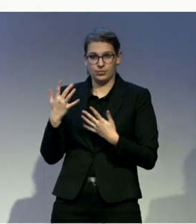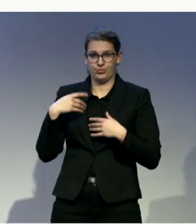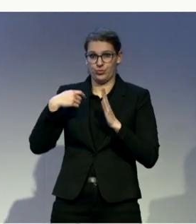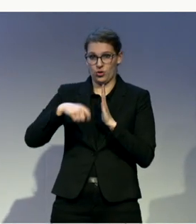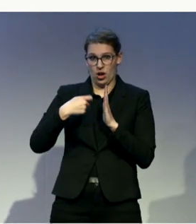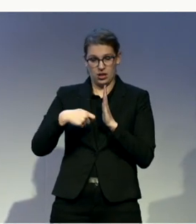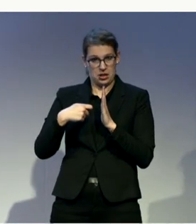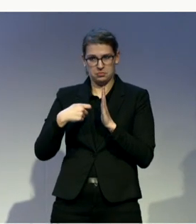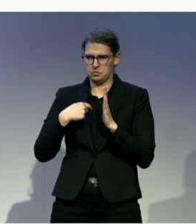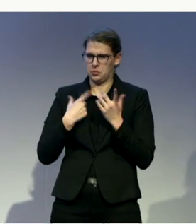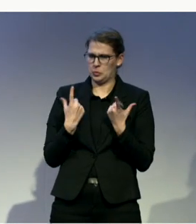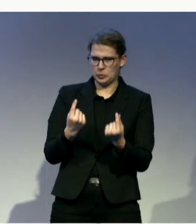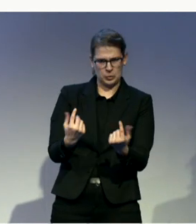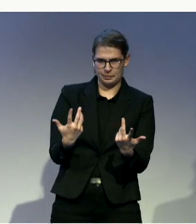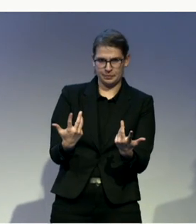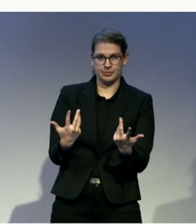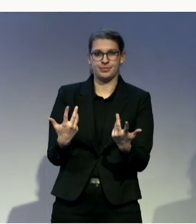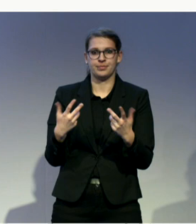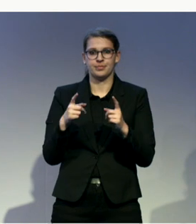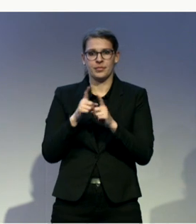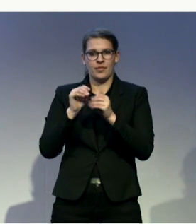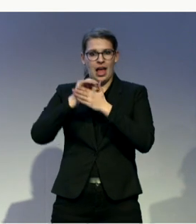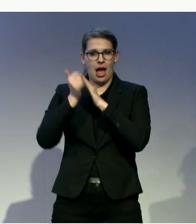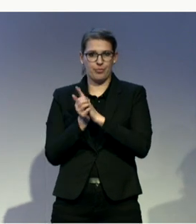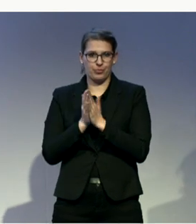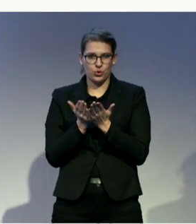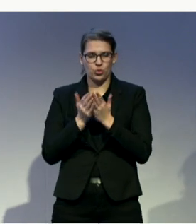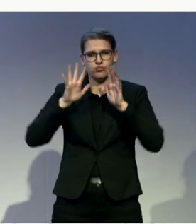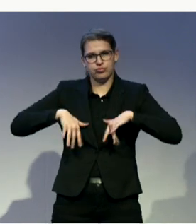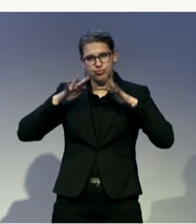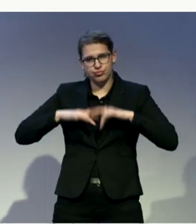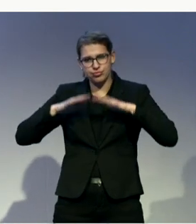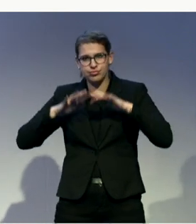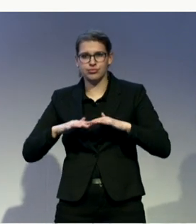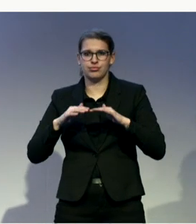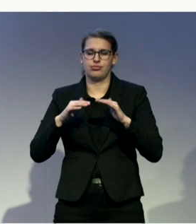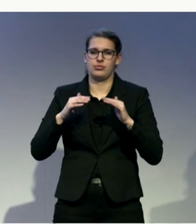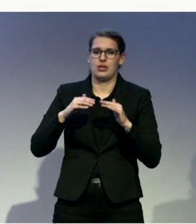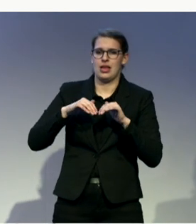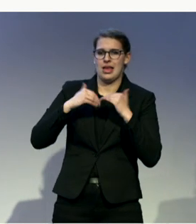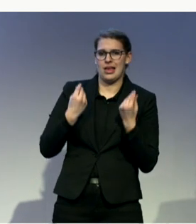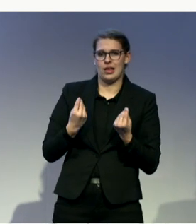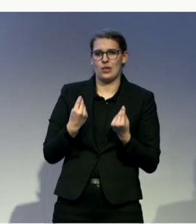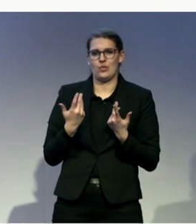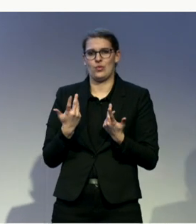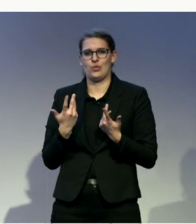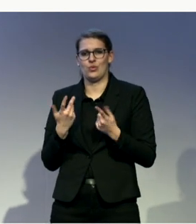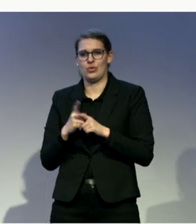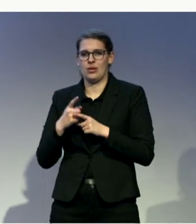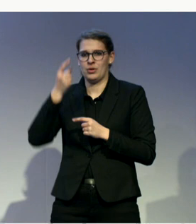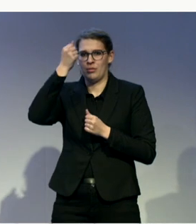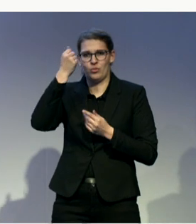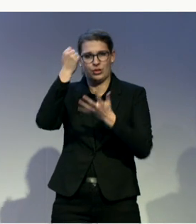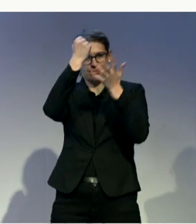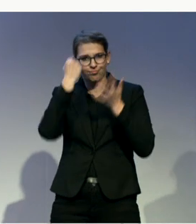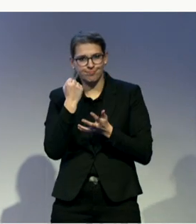manuals and tools on how to improve the allocation system of the available housing with the needs of